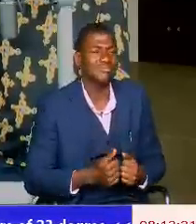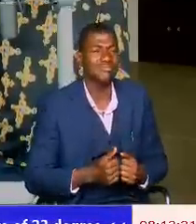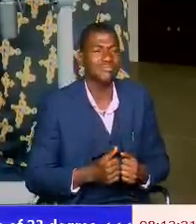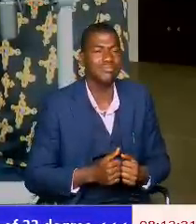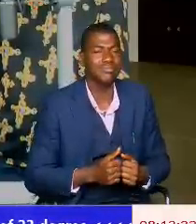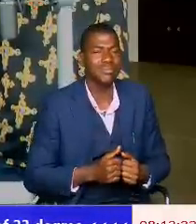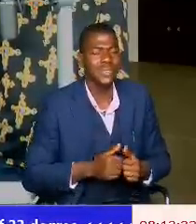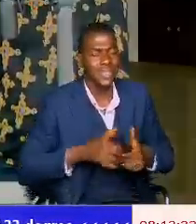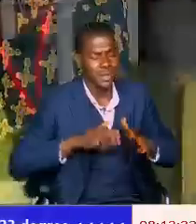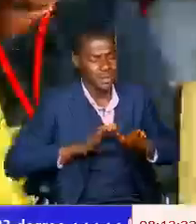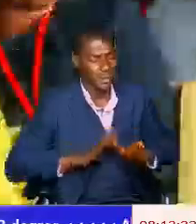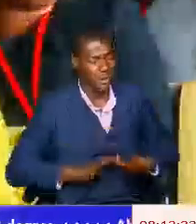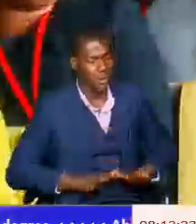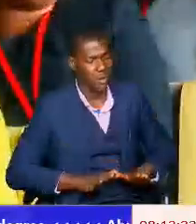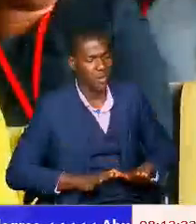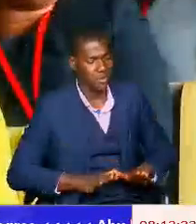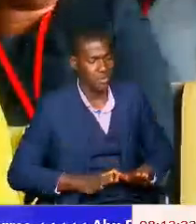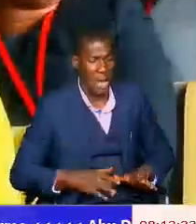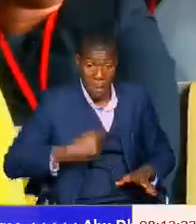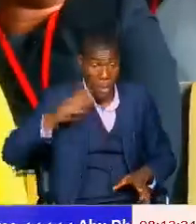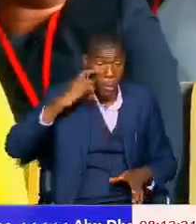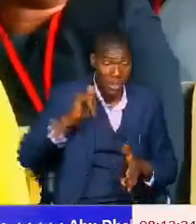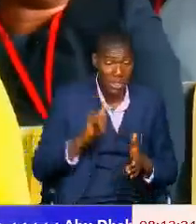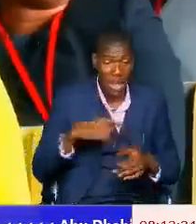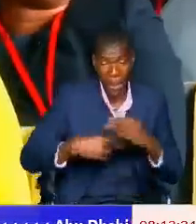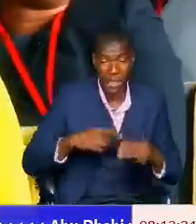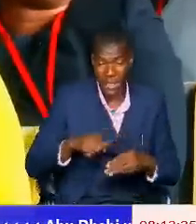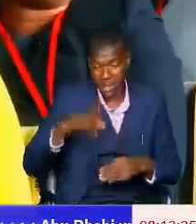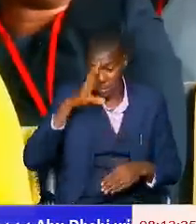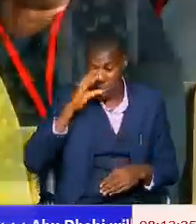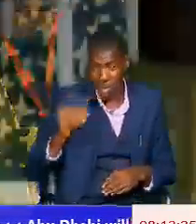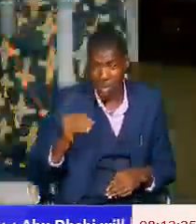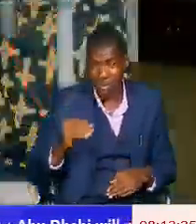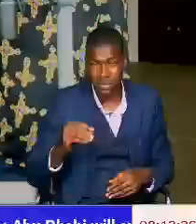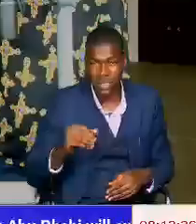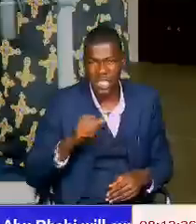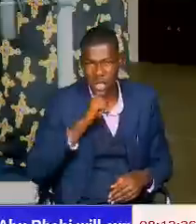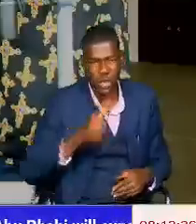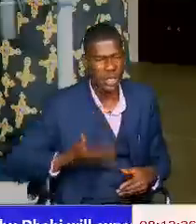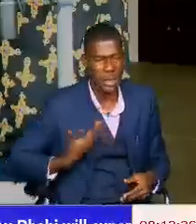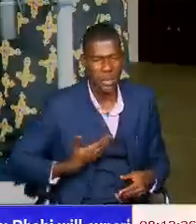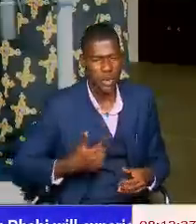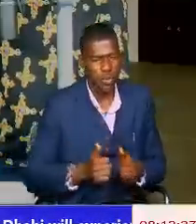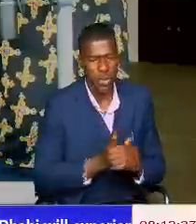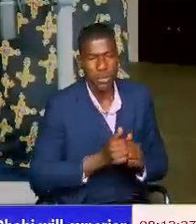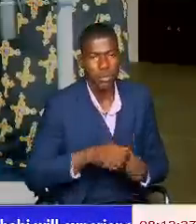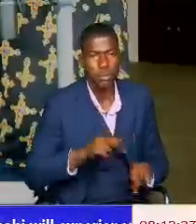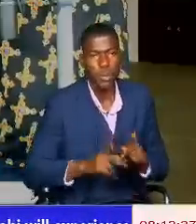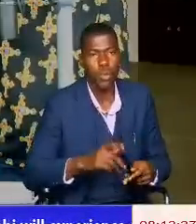notice with that member, he know they comfortable with big men around them.